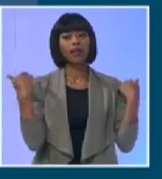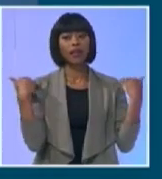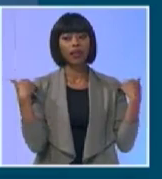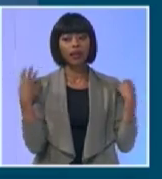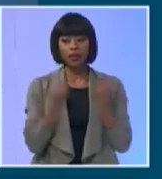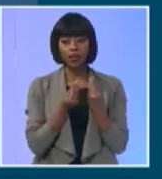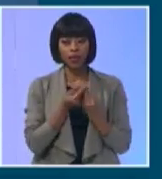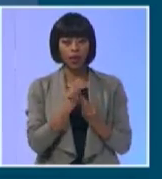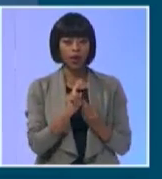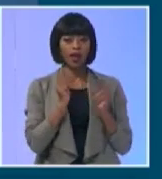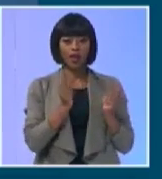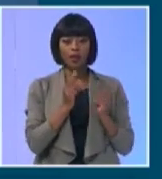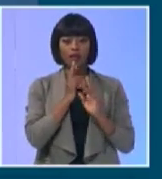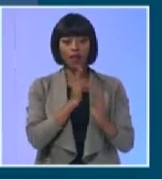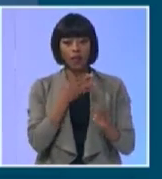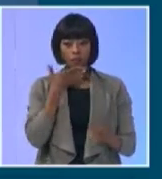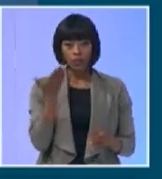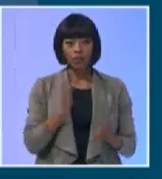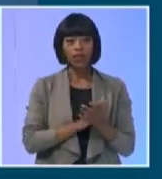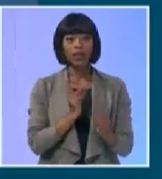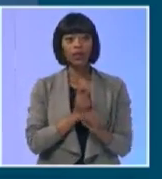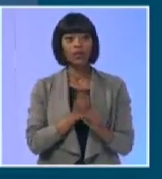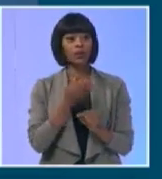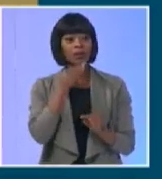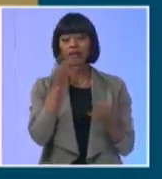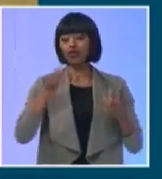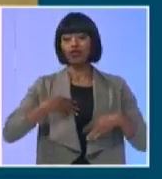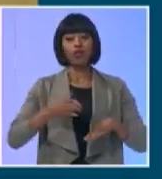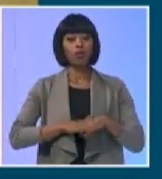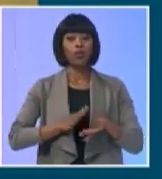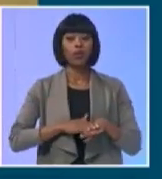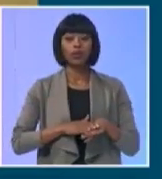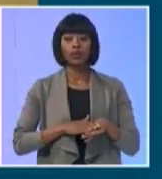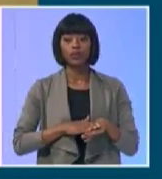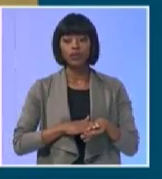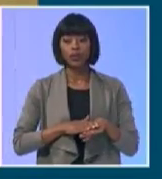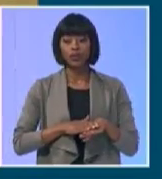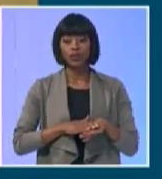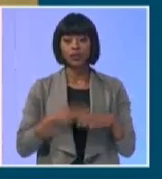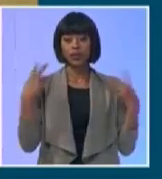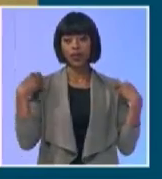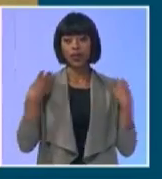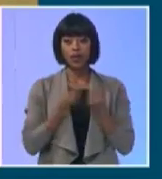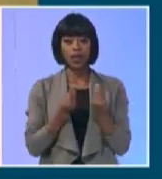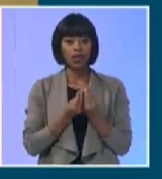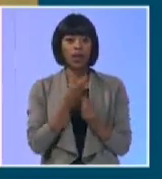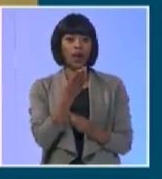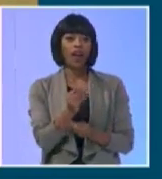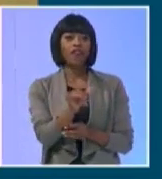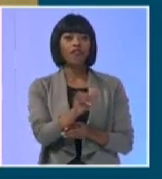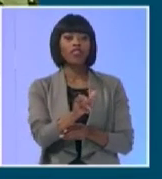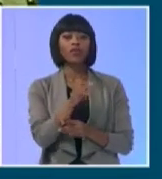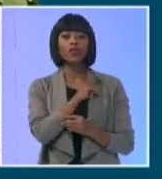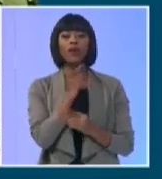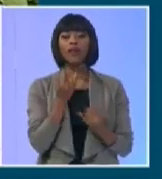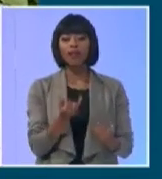crimes that are not also reported, and that's even more shocking. What security measures should you have in place as a standard